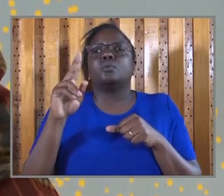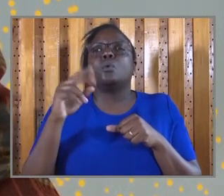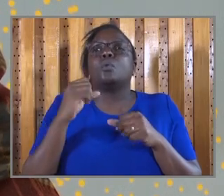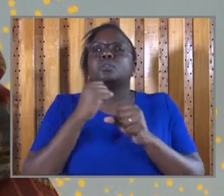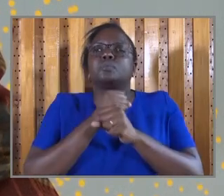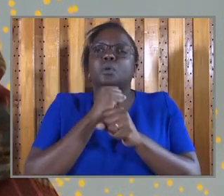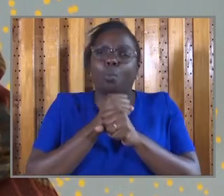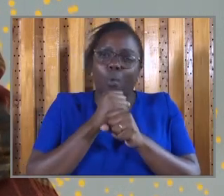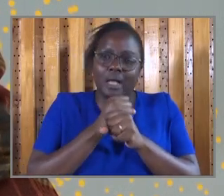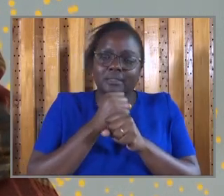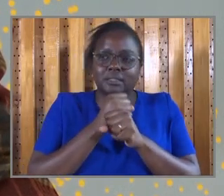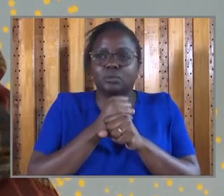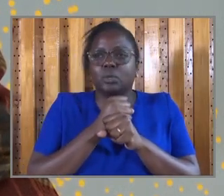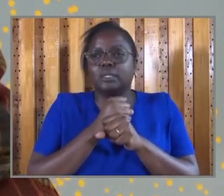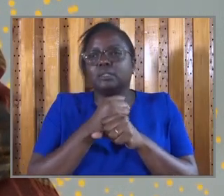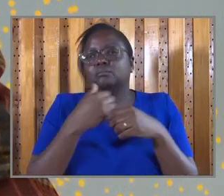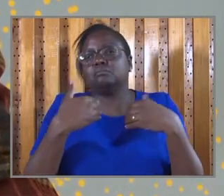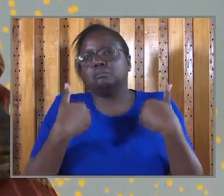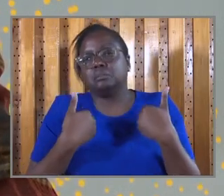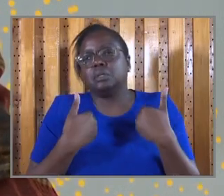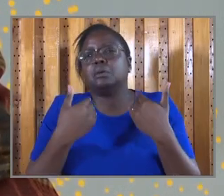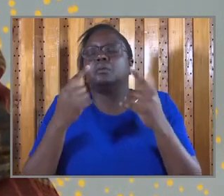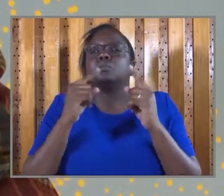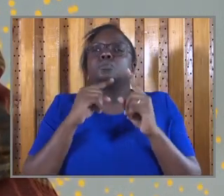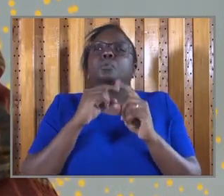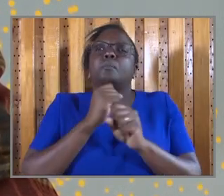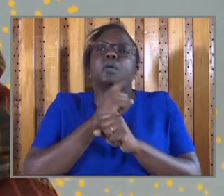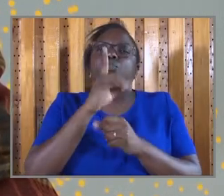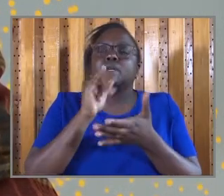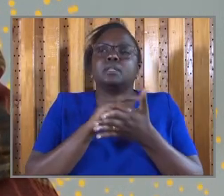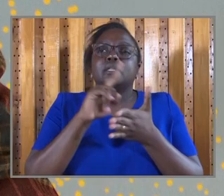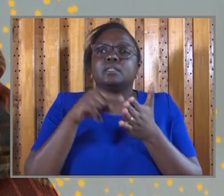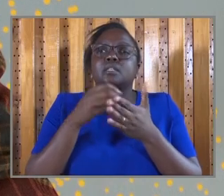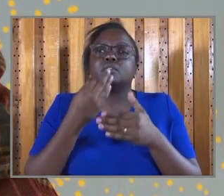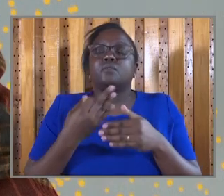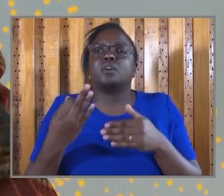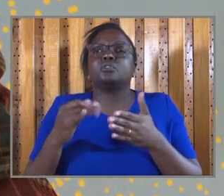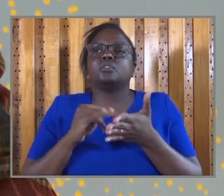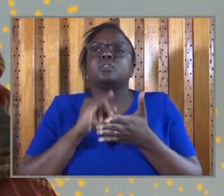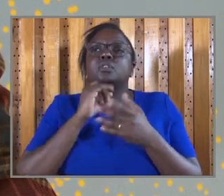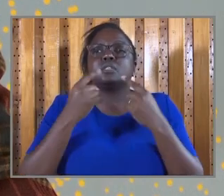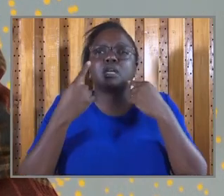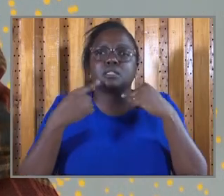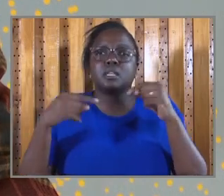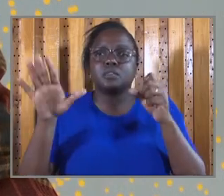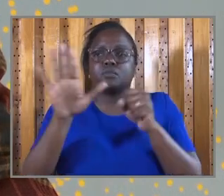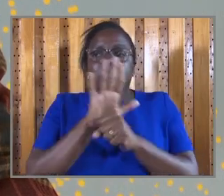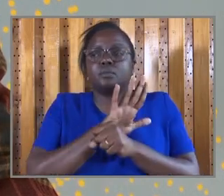working tirelessly behind the scenes to ensure that this particular function is successful.